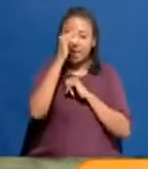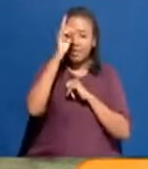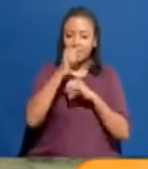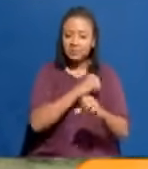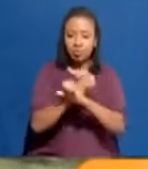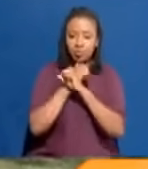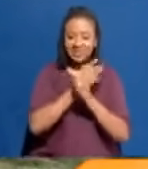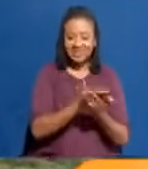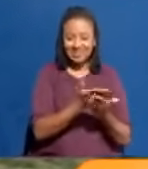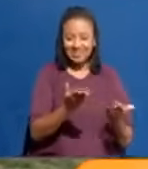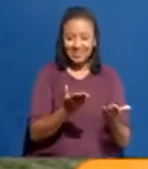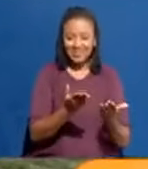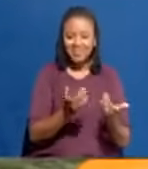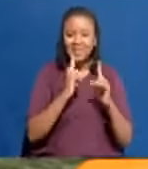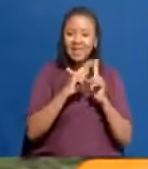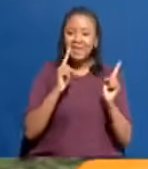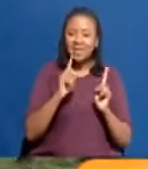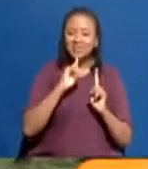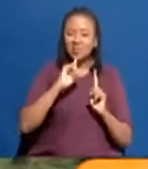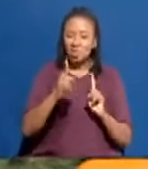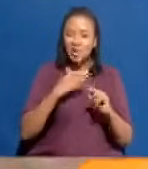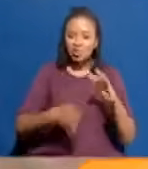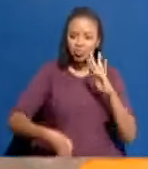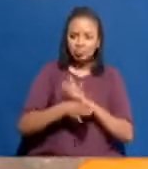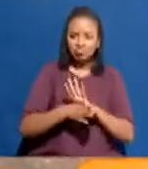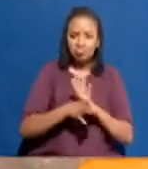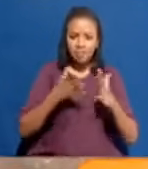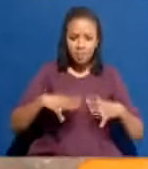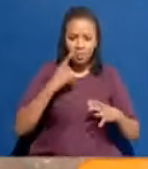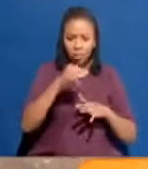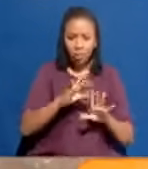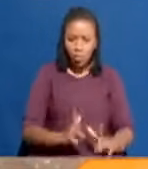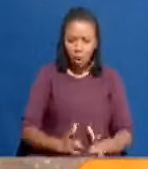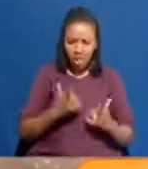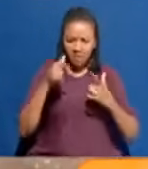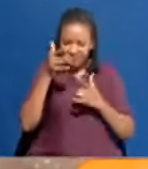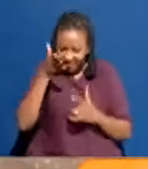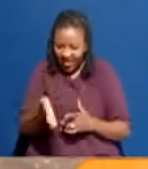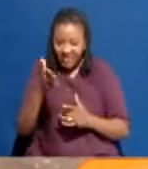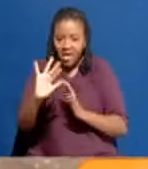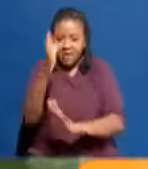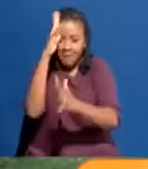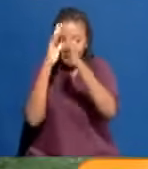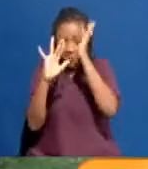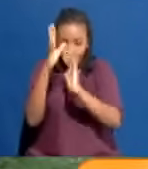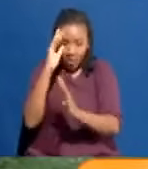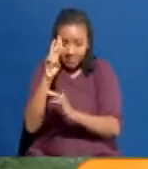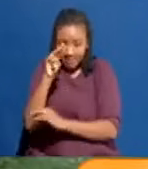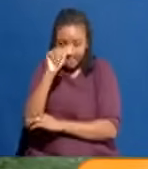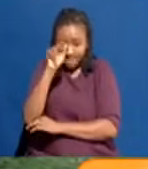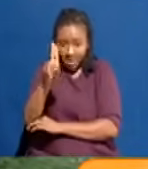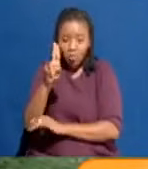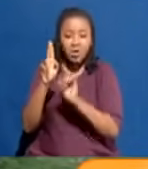towers, despite ordering for immediate vacation by encroachers at the Mau forest. The president indicated that